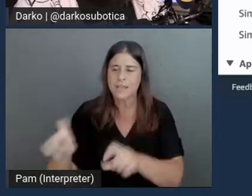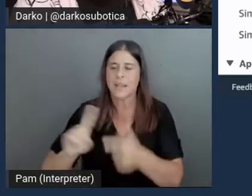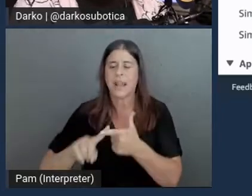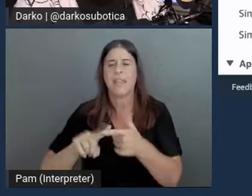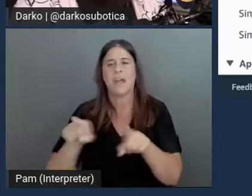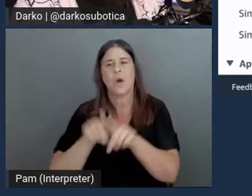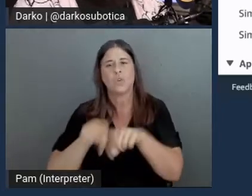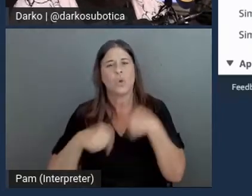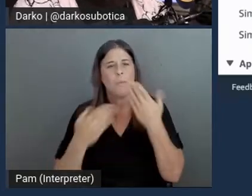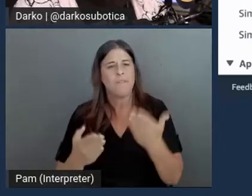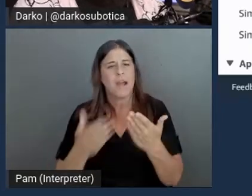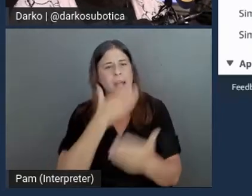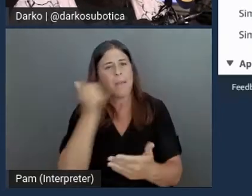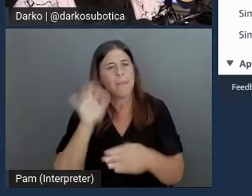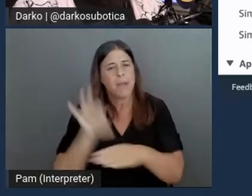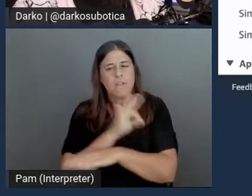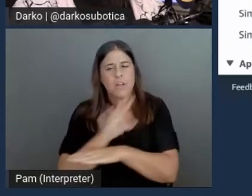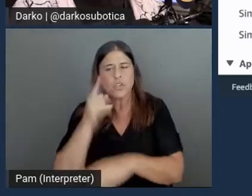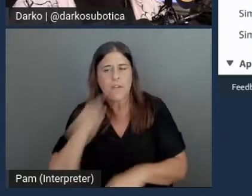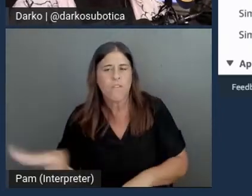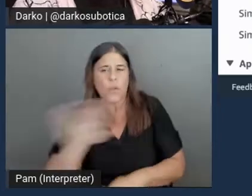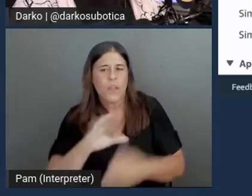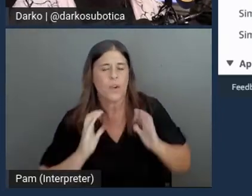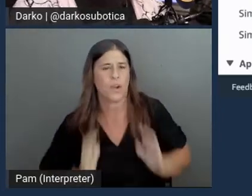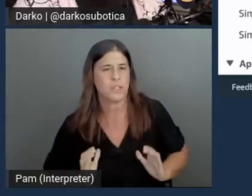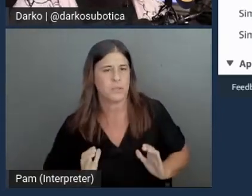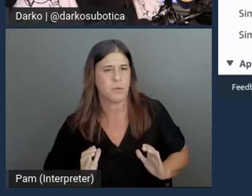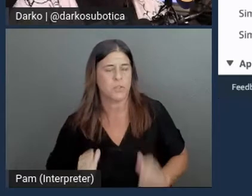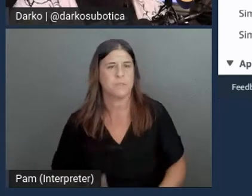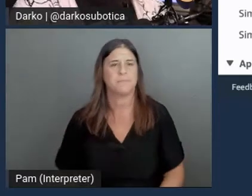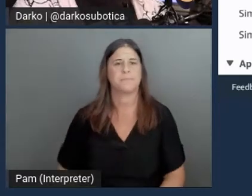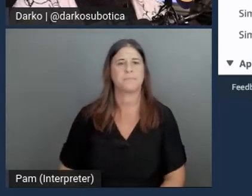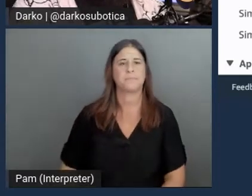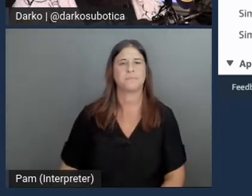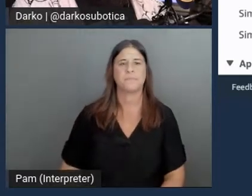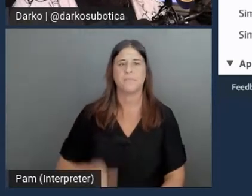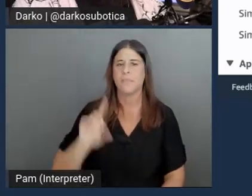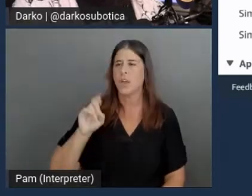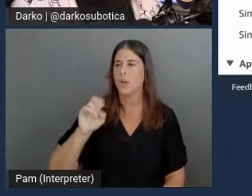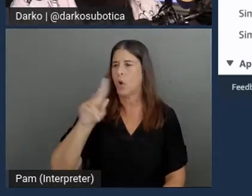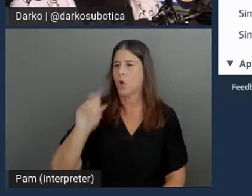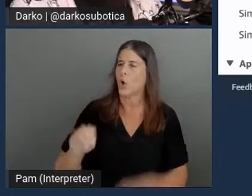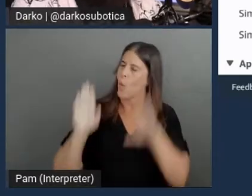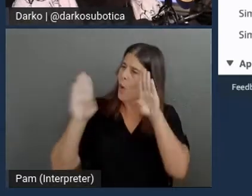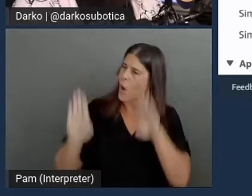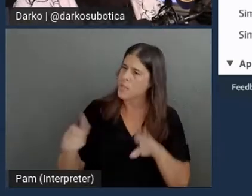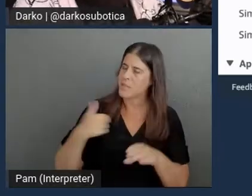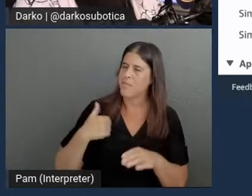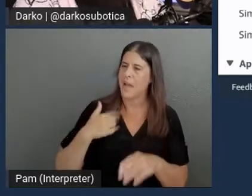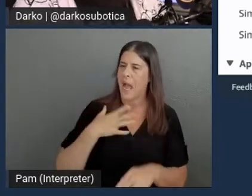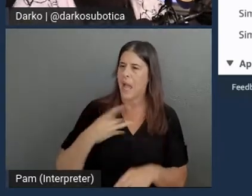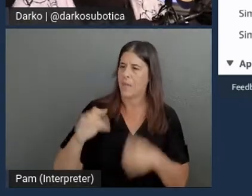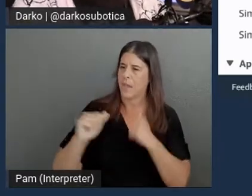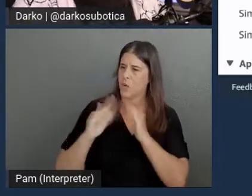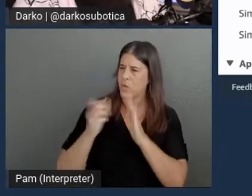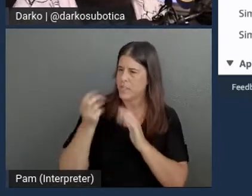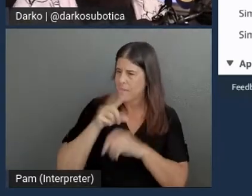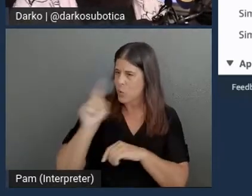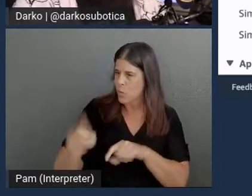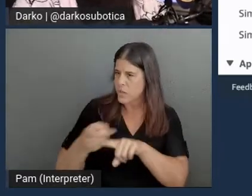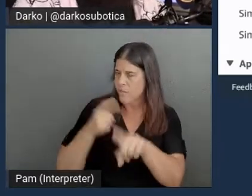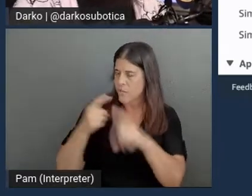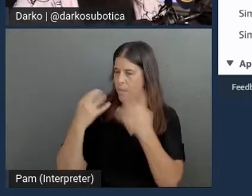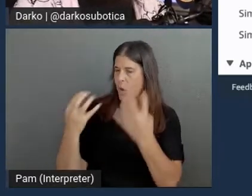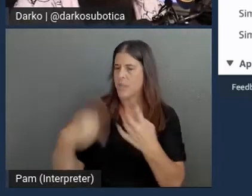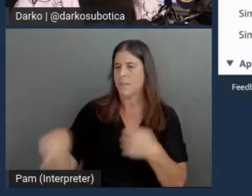better functionality to their customers. Awesome. I would like to address a couple of questions from the audience because we have